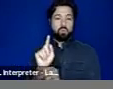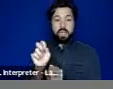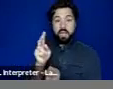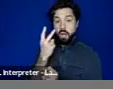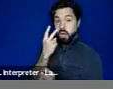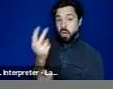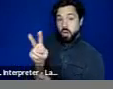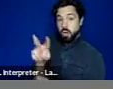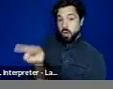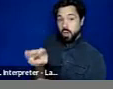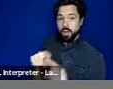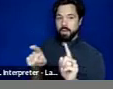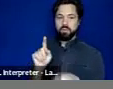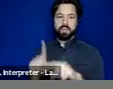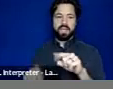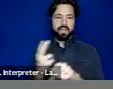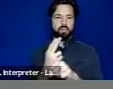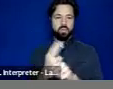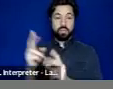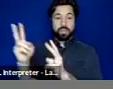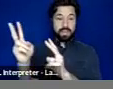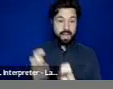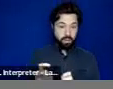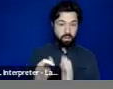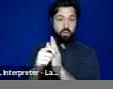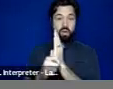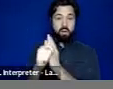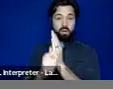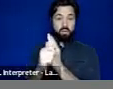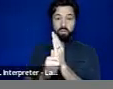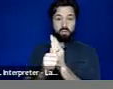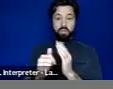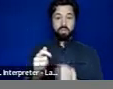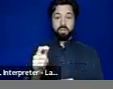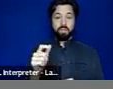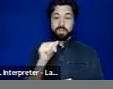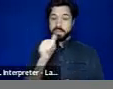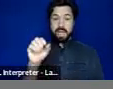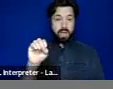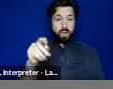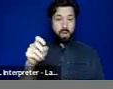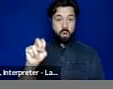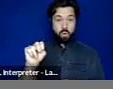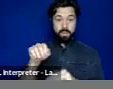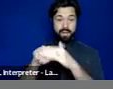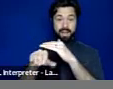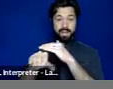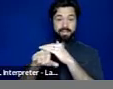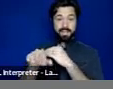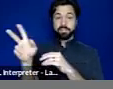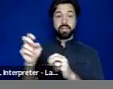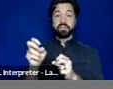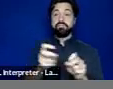okay? You really shouldn't download an article that is not open access and just dump it into